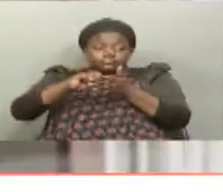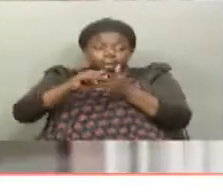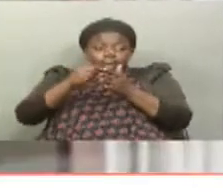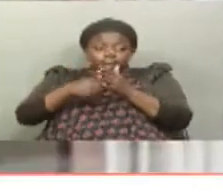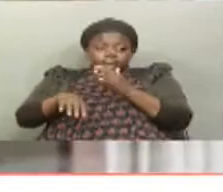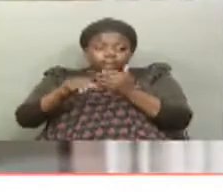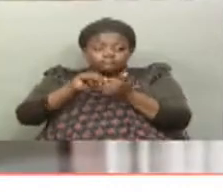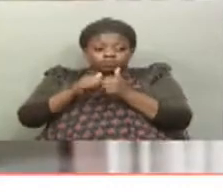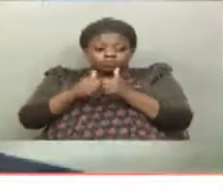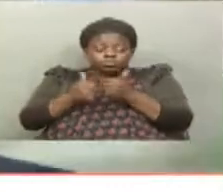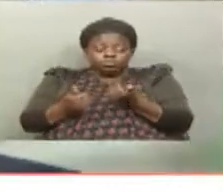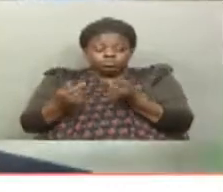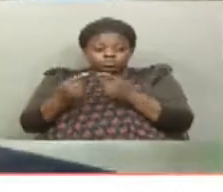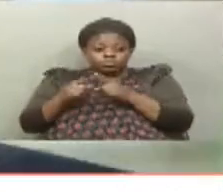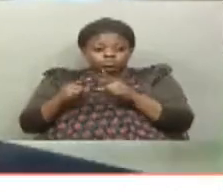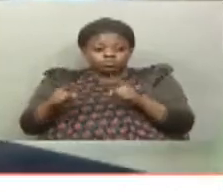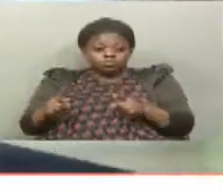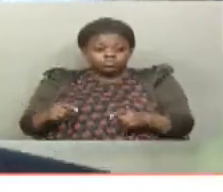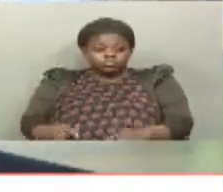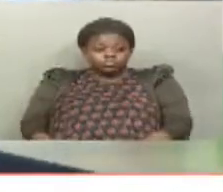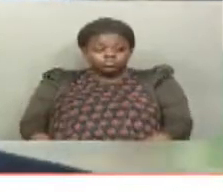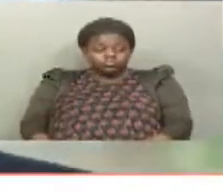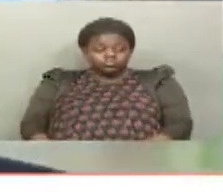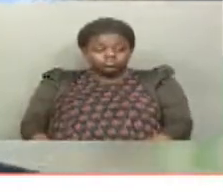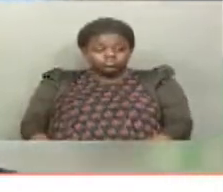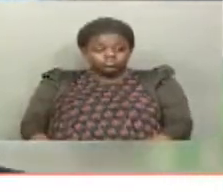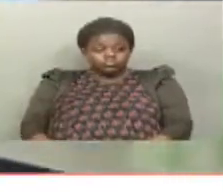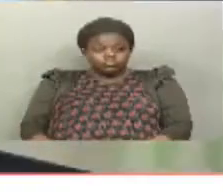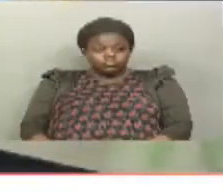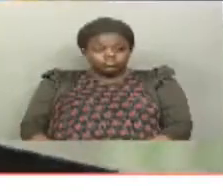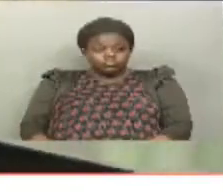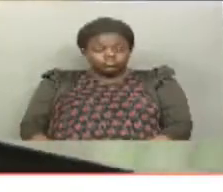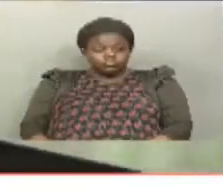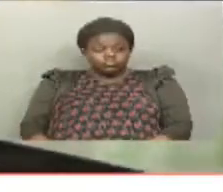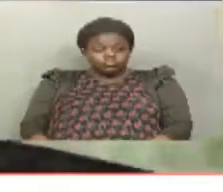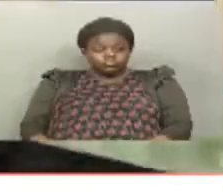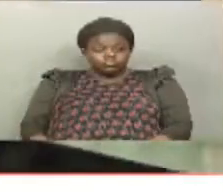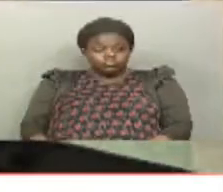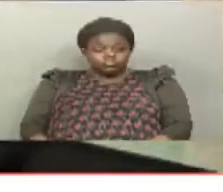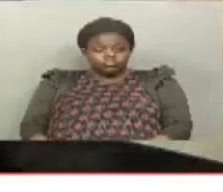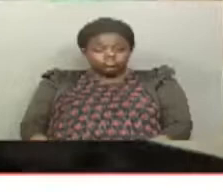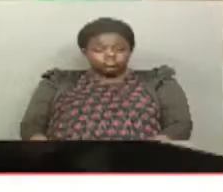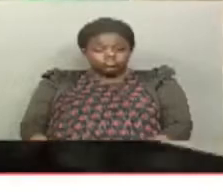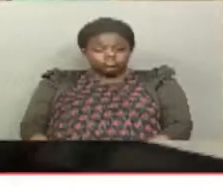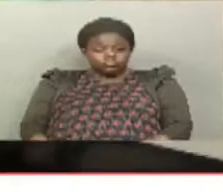demokso moza ato kwenjawu. They are modeling, but they just like to make sure you all